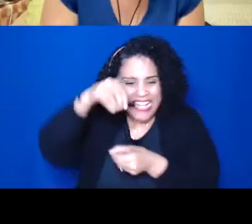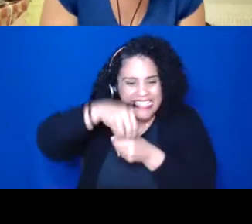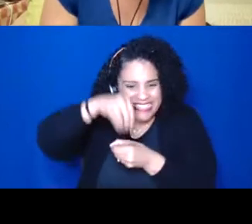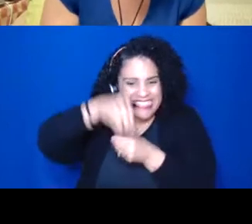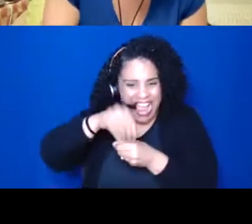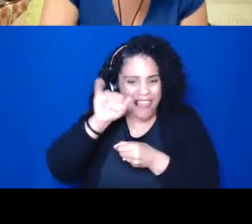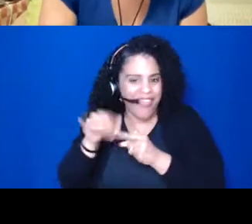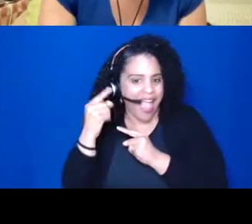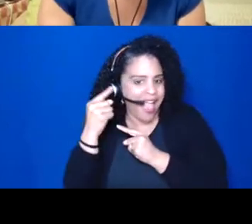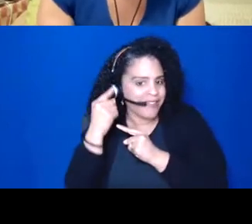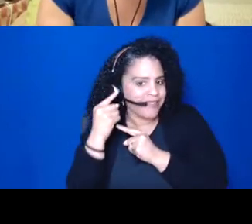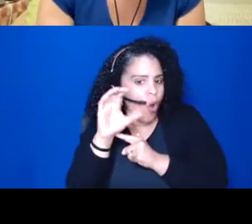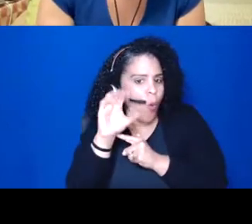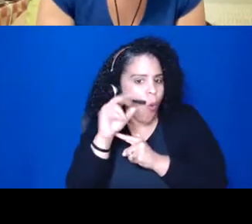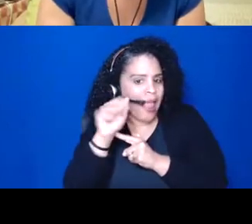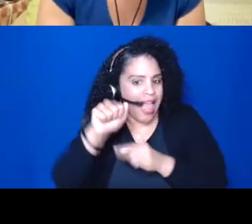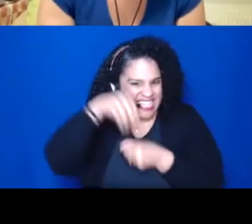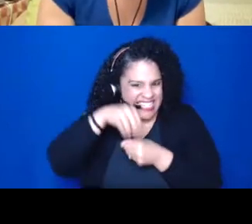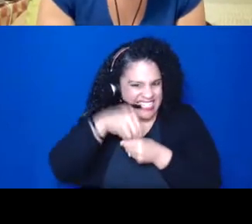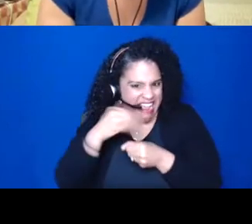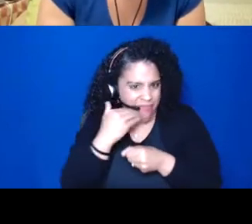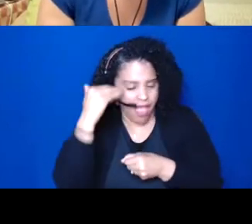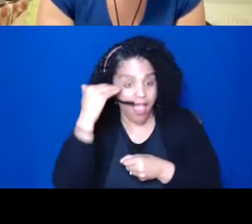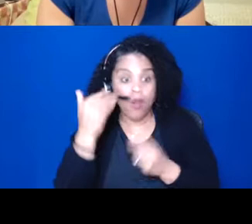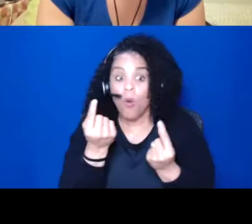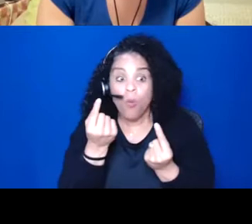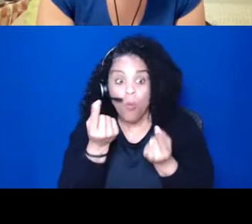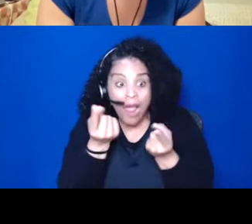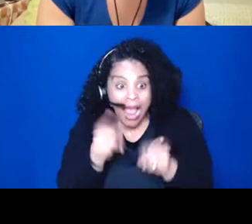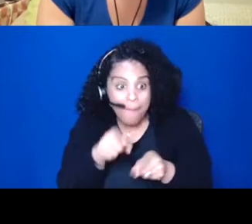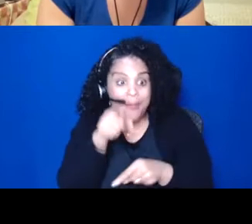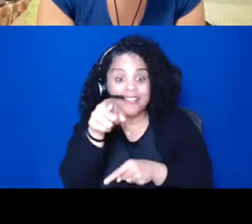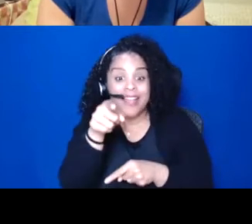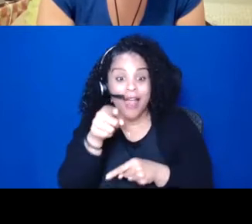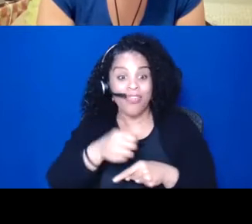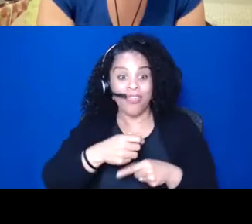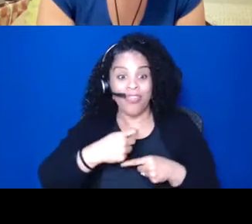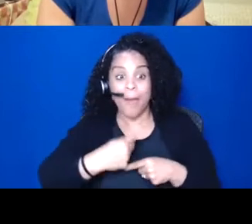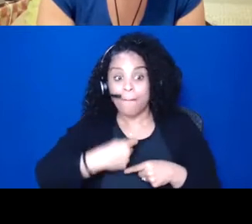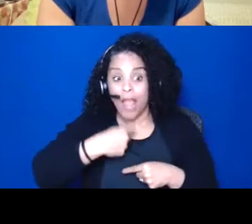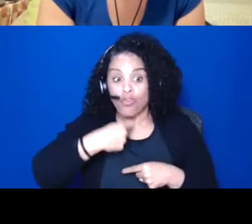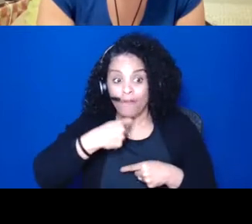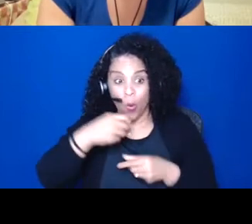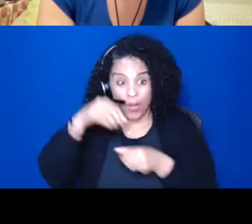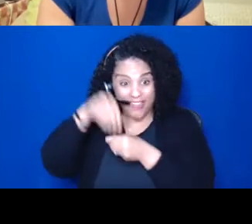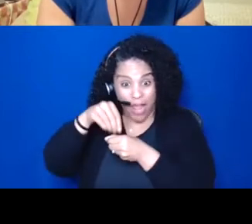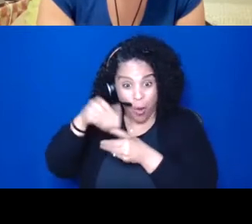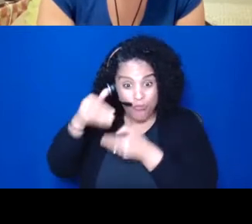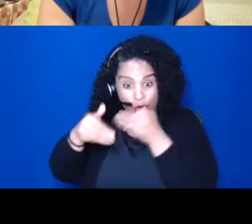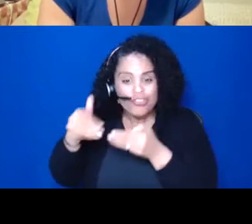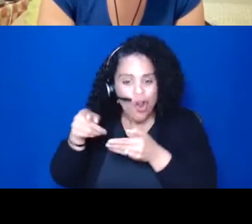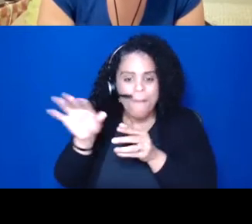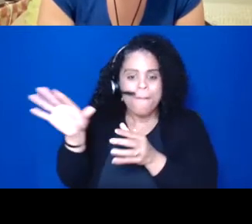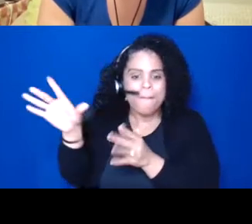And how this works is that the microphones on the external processor pick up sounds from the environment